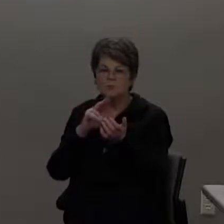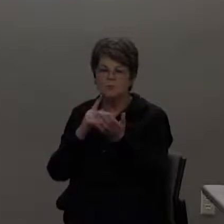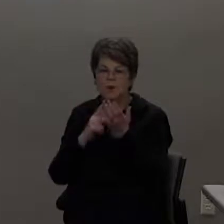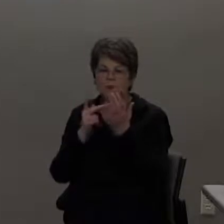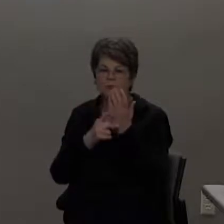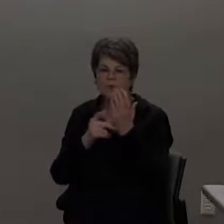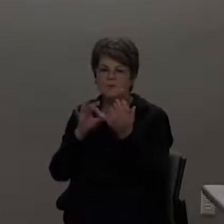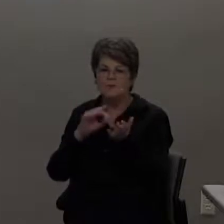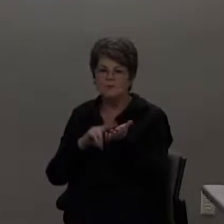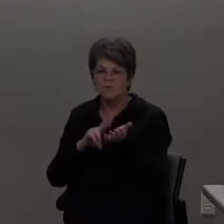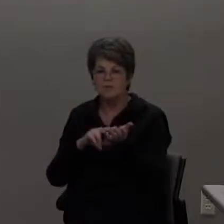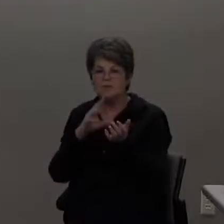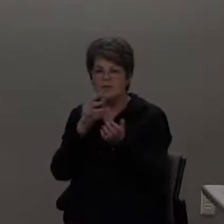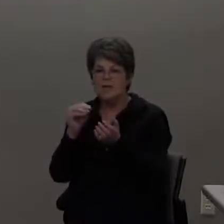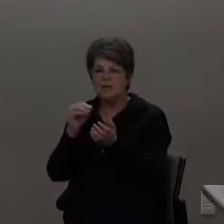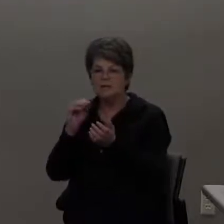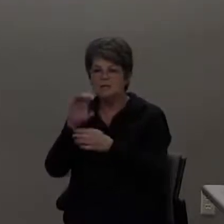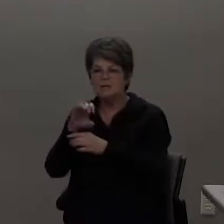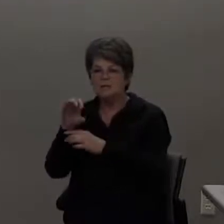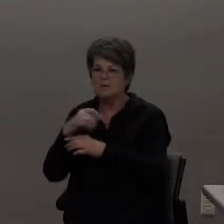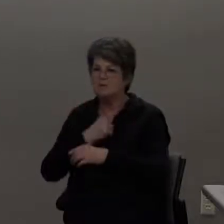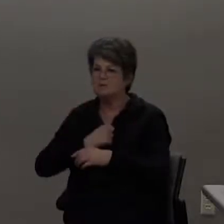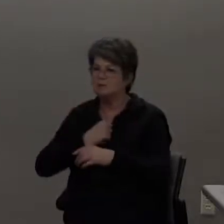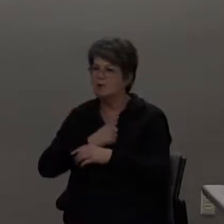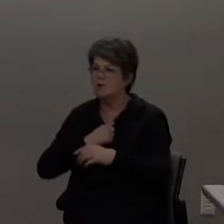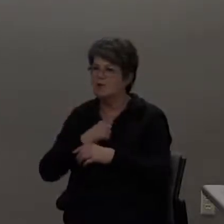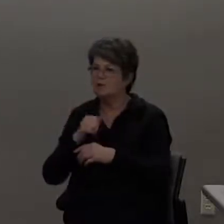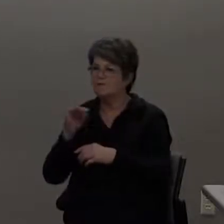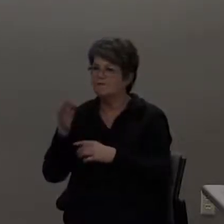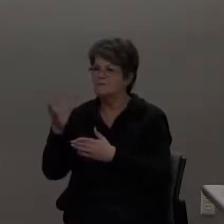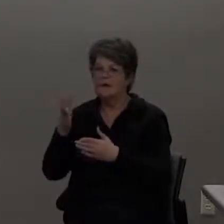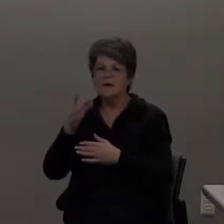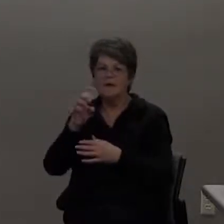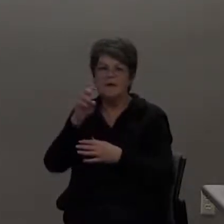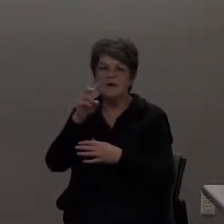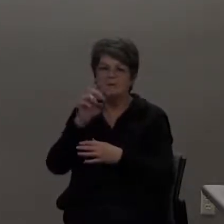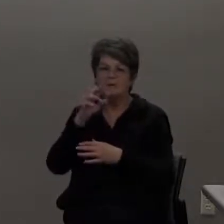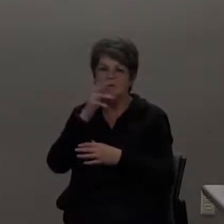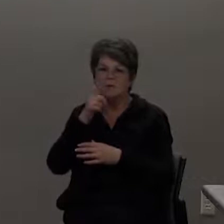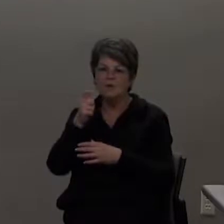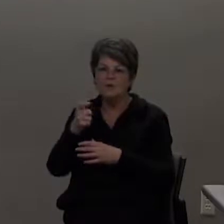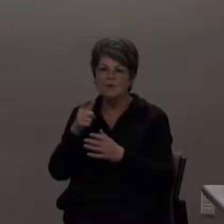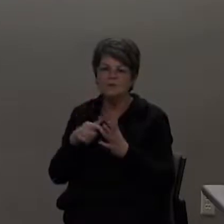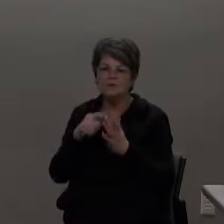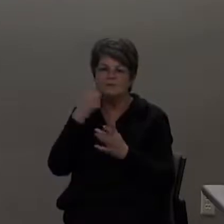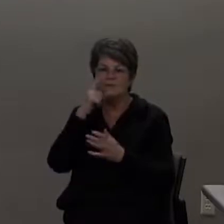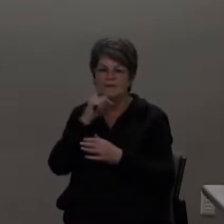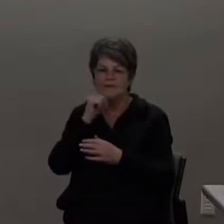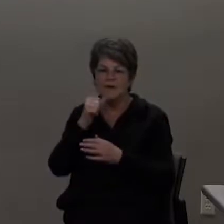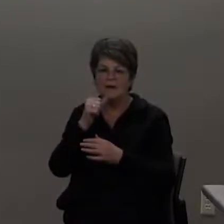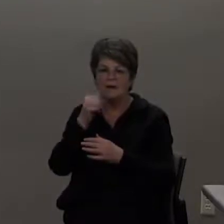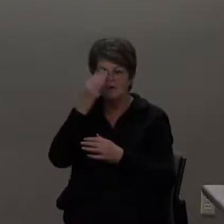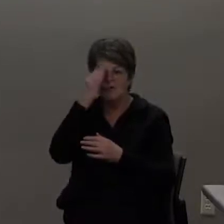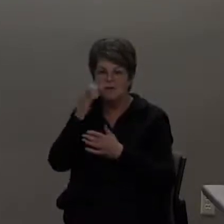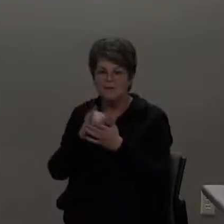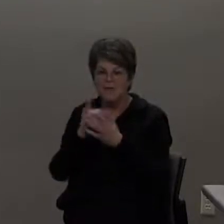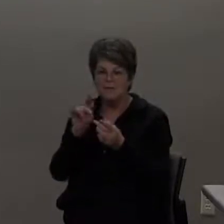a program in nursing and Center College. I apologize, John, if you're in the crowd or if you're ever going to watch this, for not remembering it perfectly.